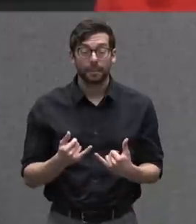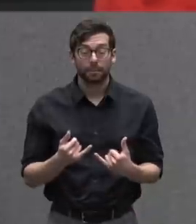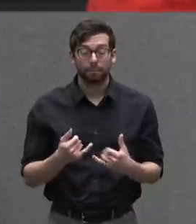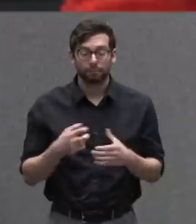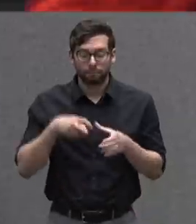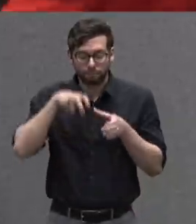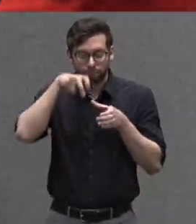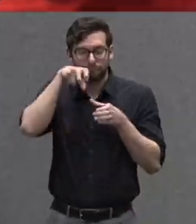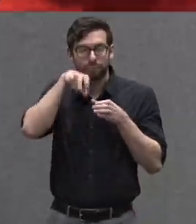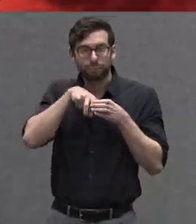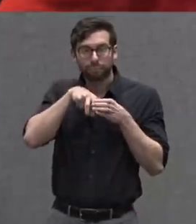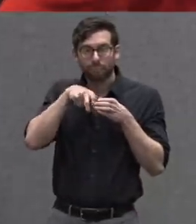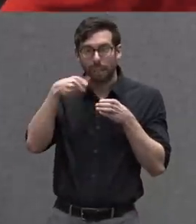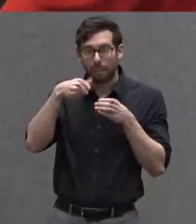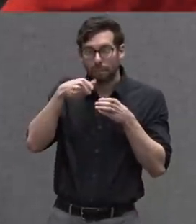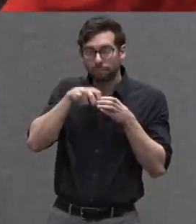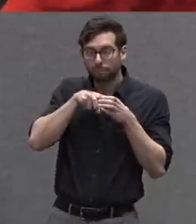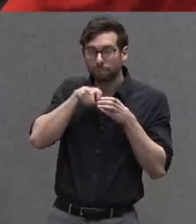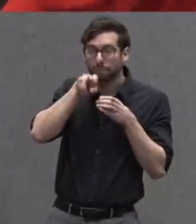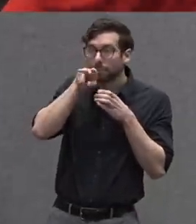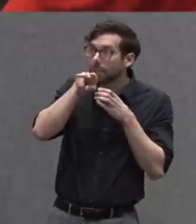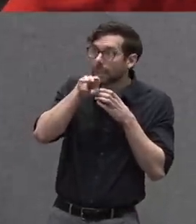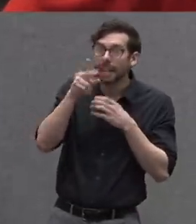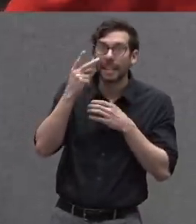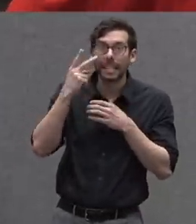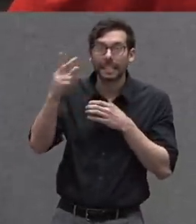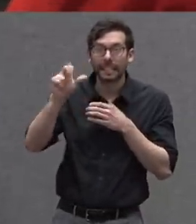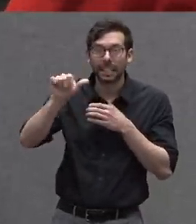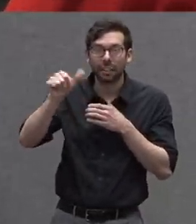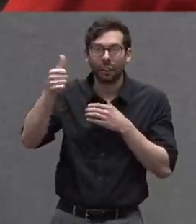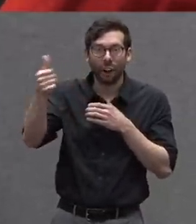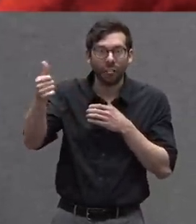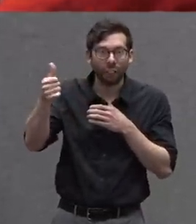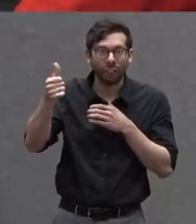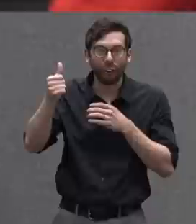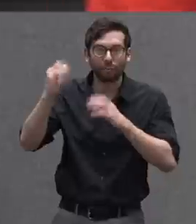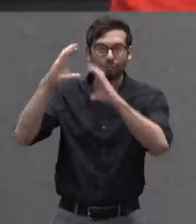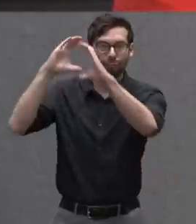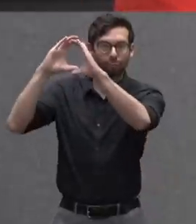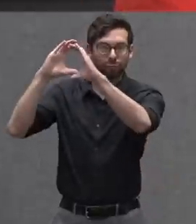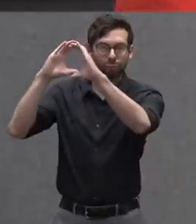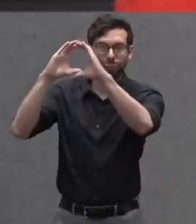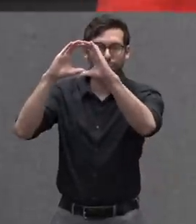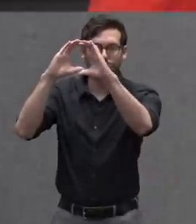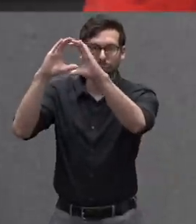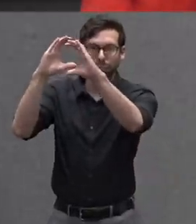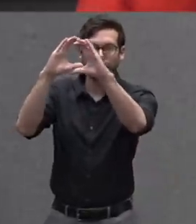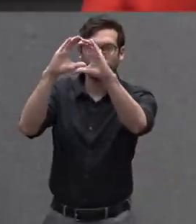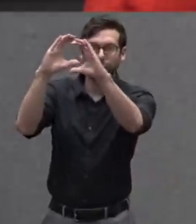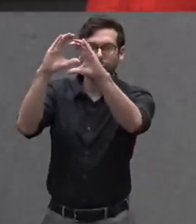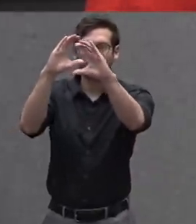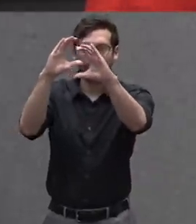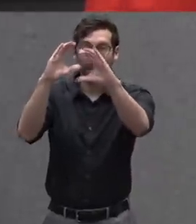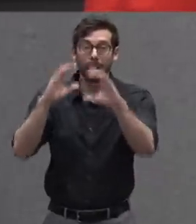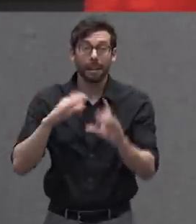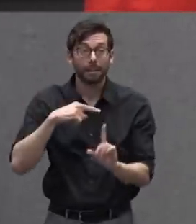Up to some other balloons in the sky. And now I also see a purple